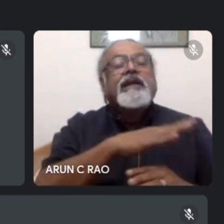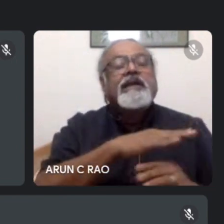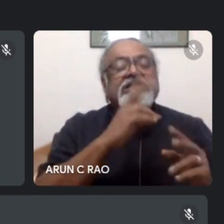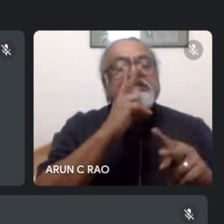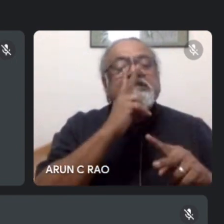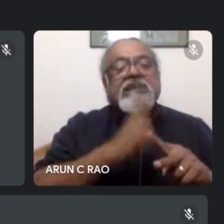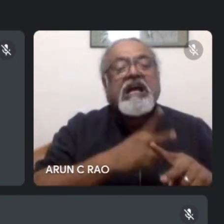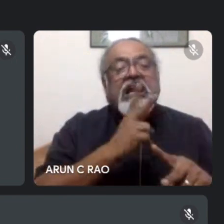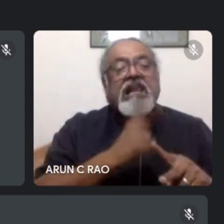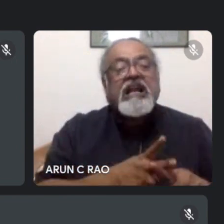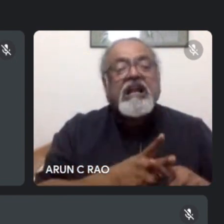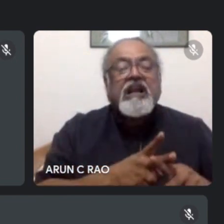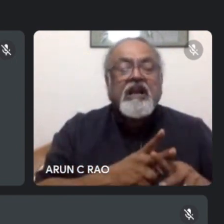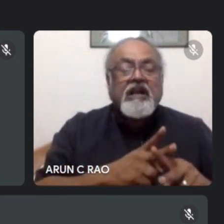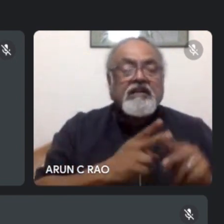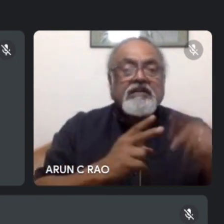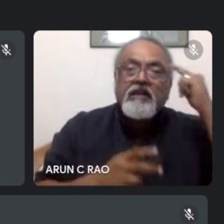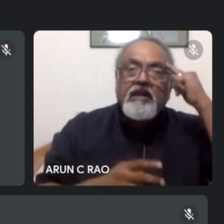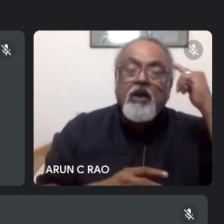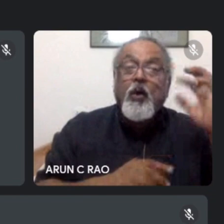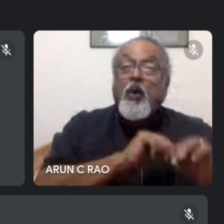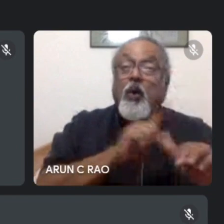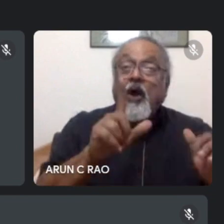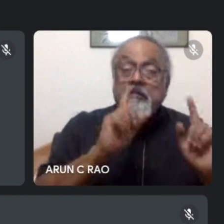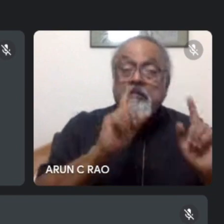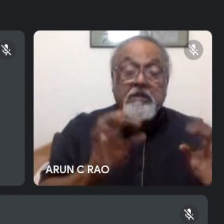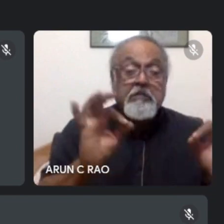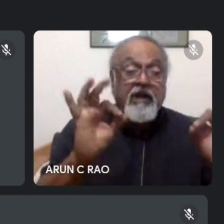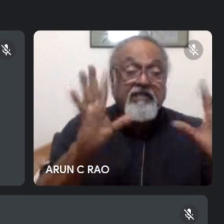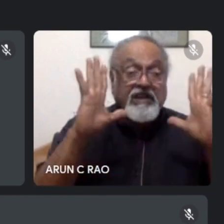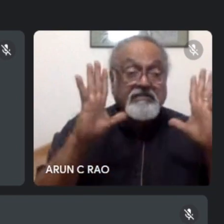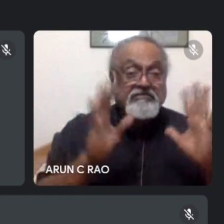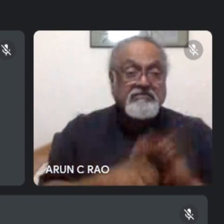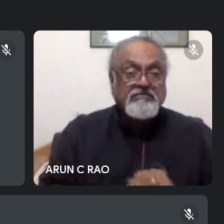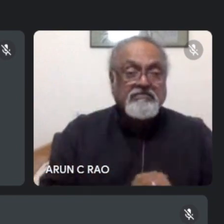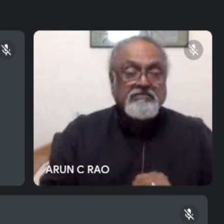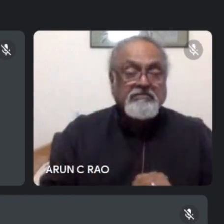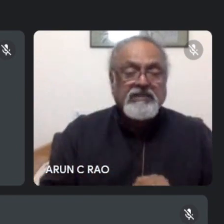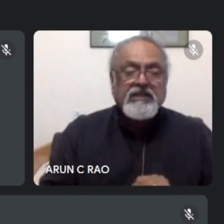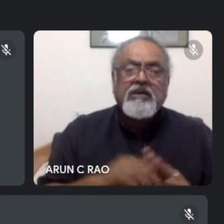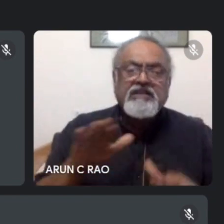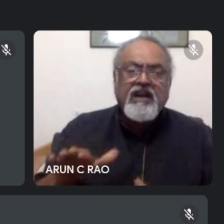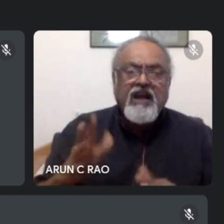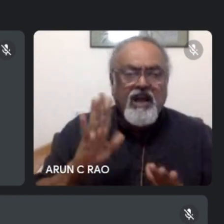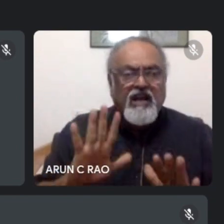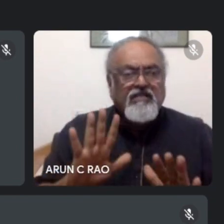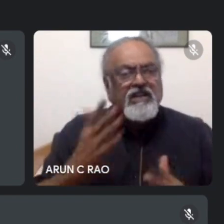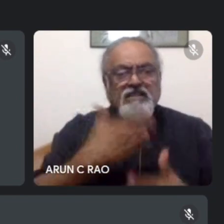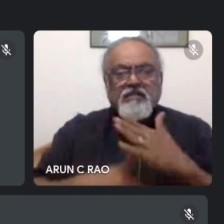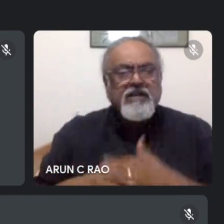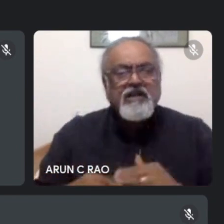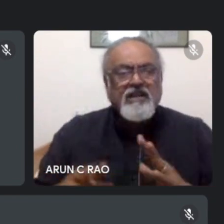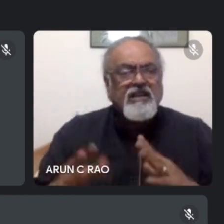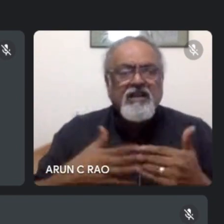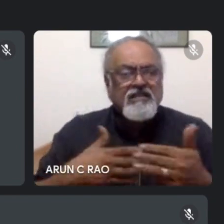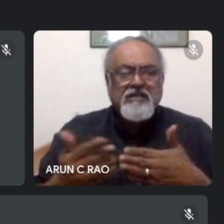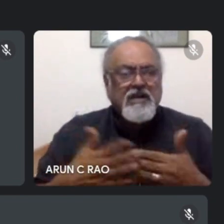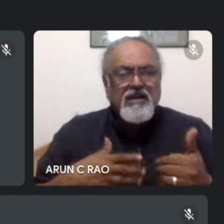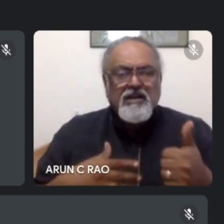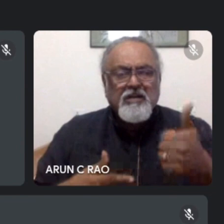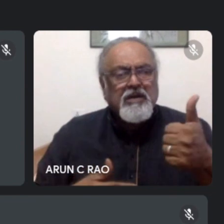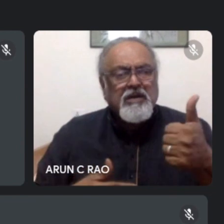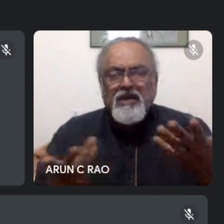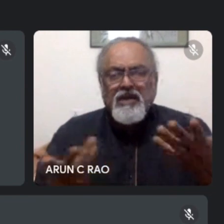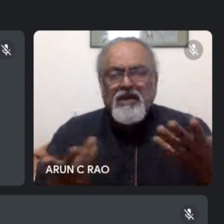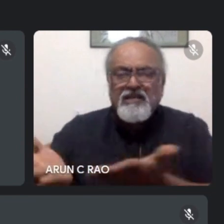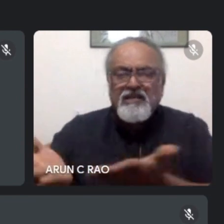it's absolutely fine that the child is having a sort of disability. For me also, there used to be, when I say that